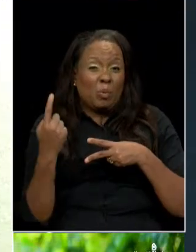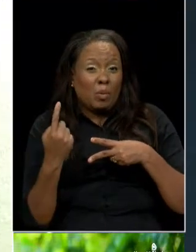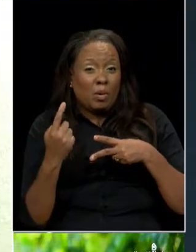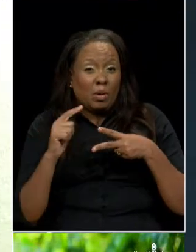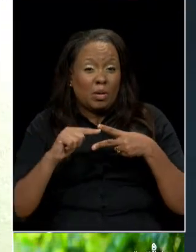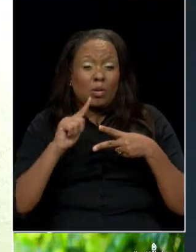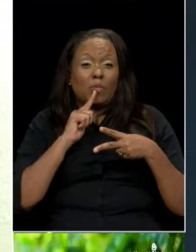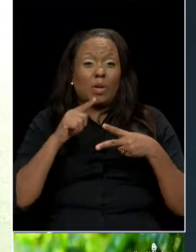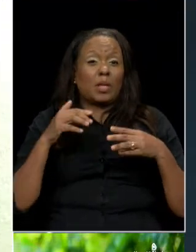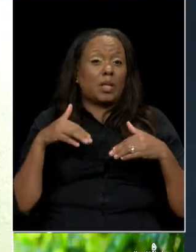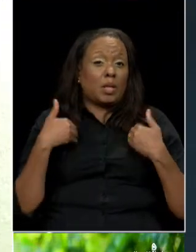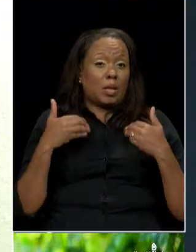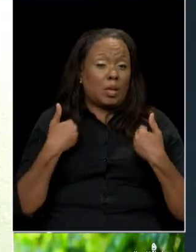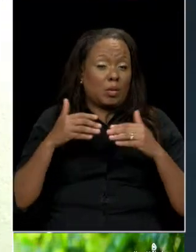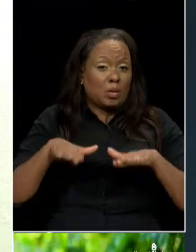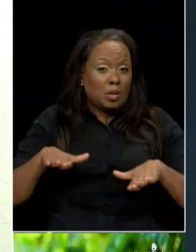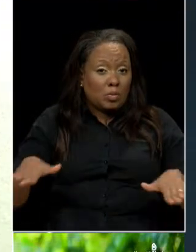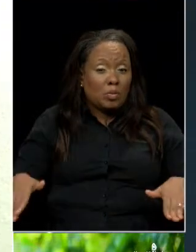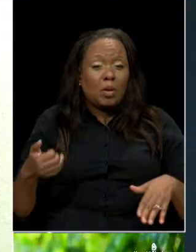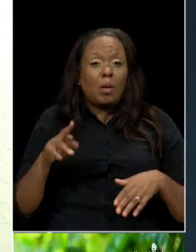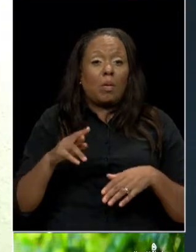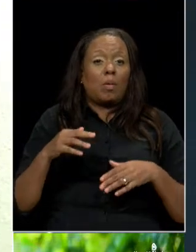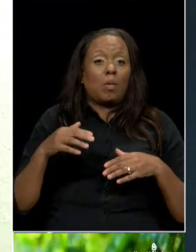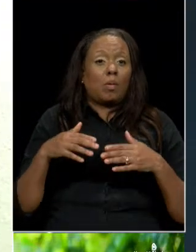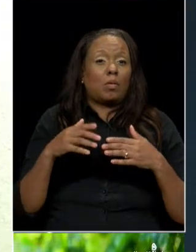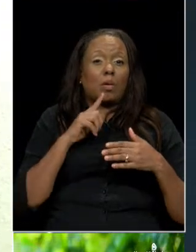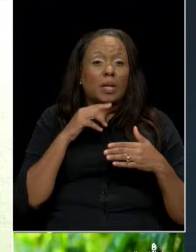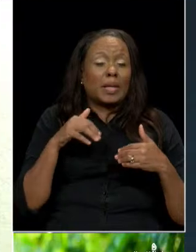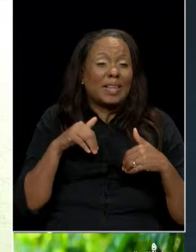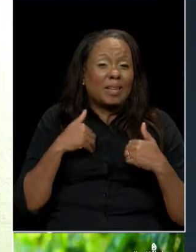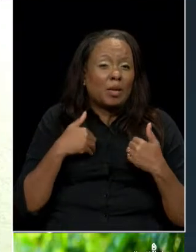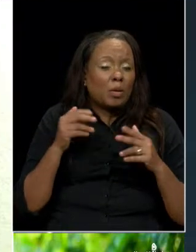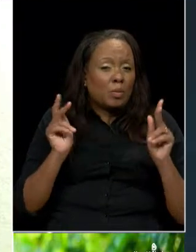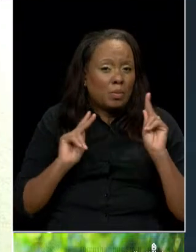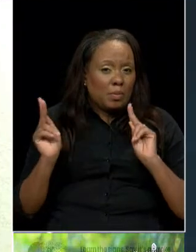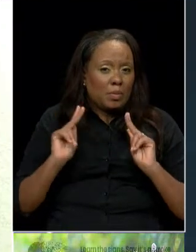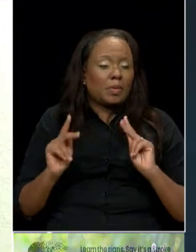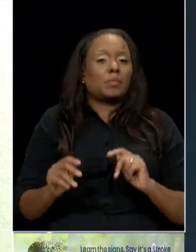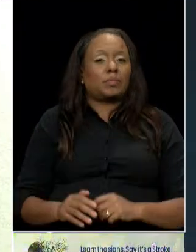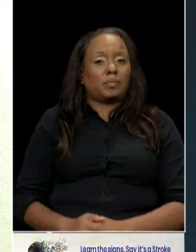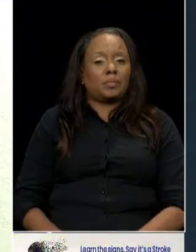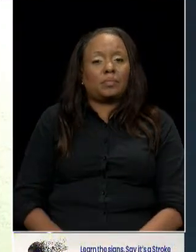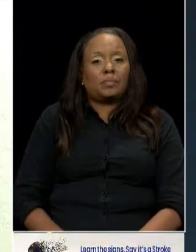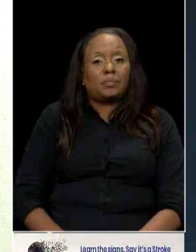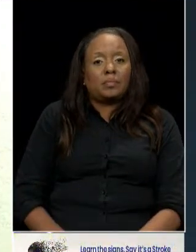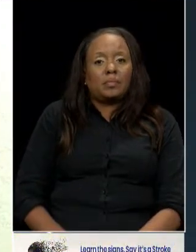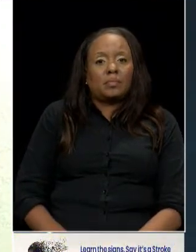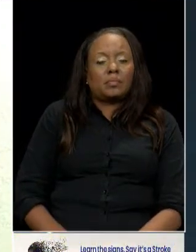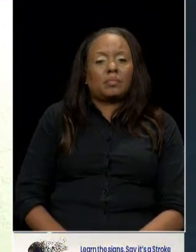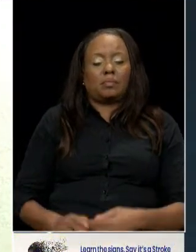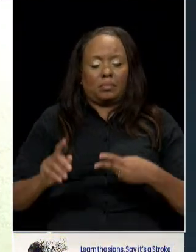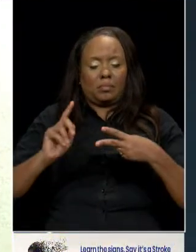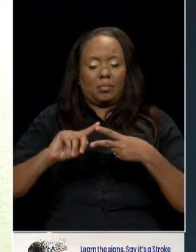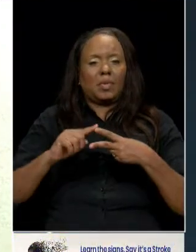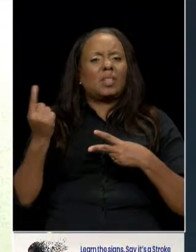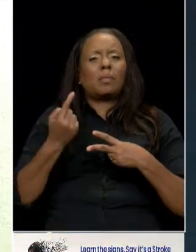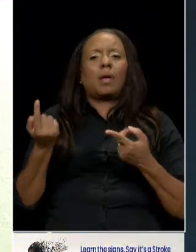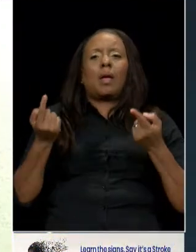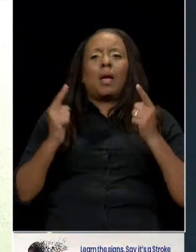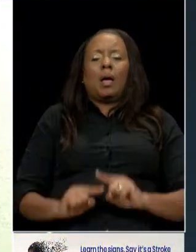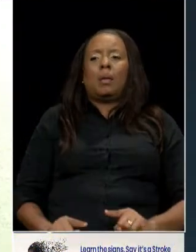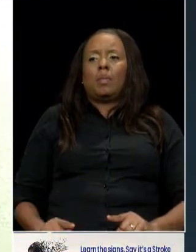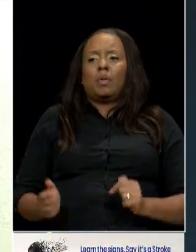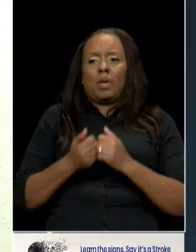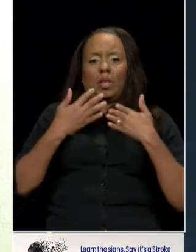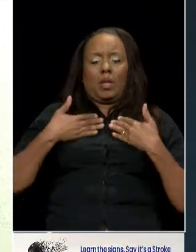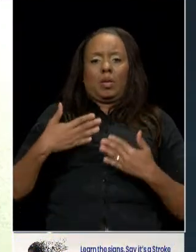very young adults, and it is where something has happened to the gland that produces insulin, that you do